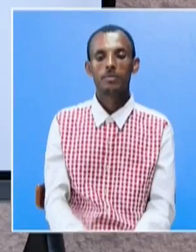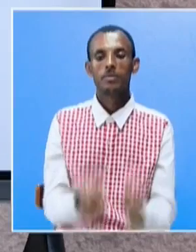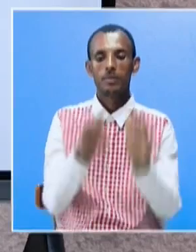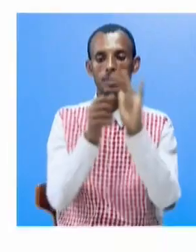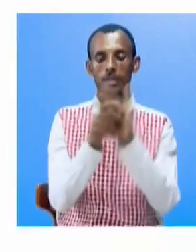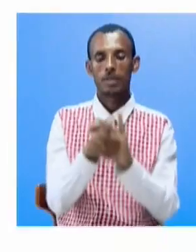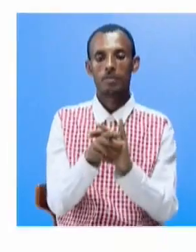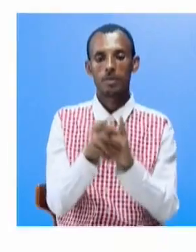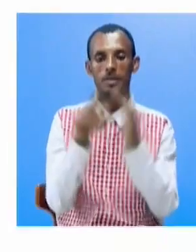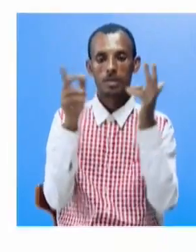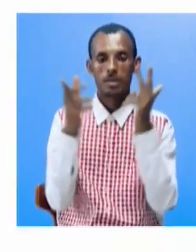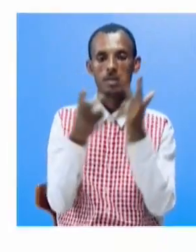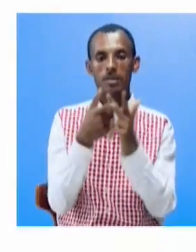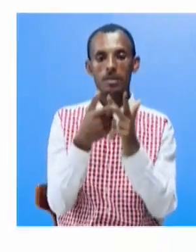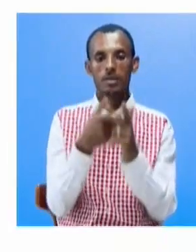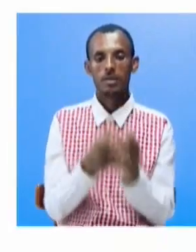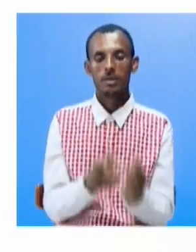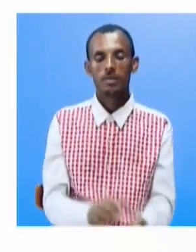Example 3.